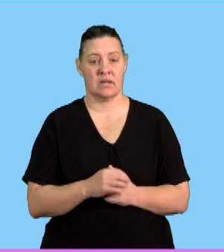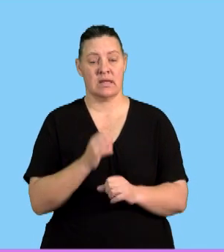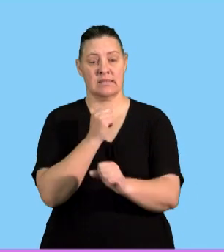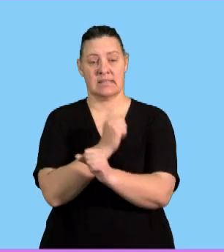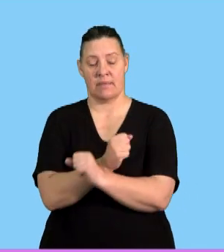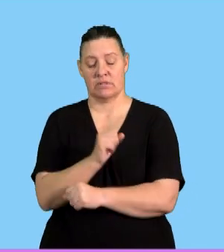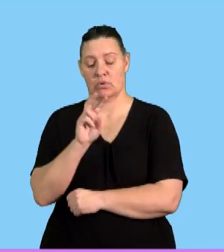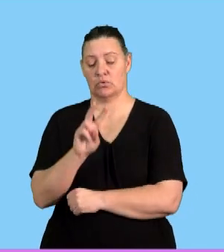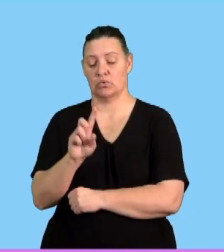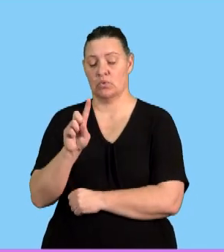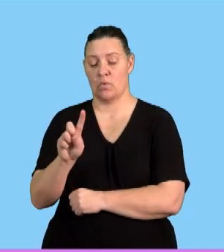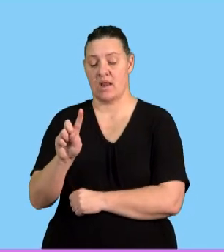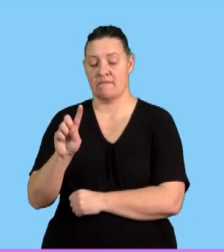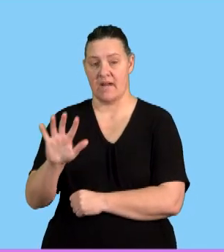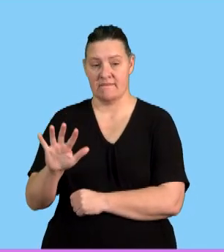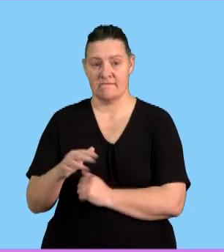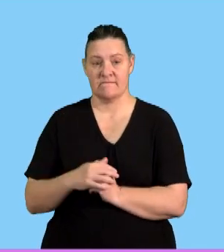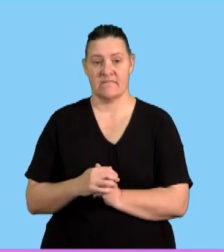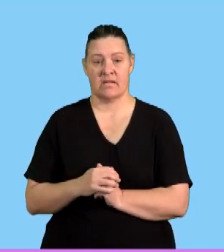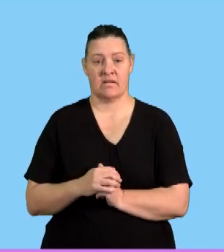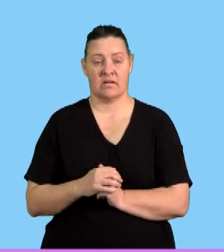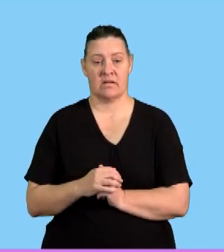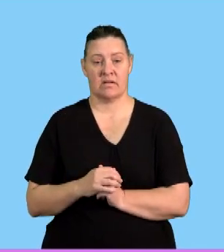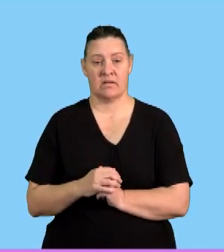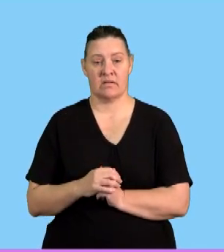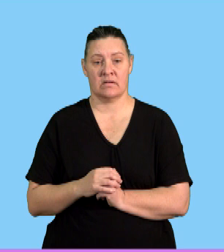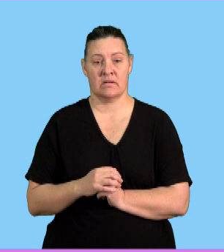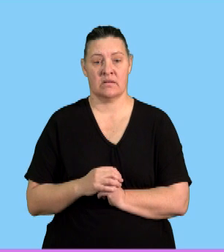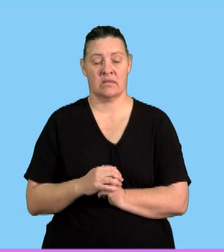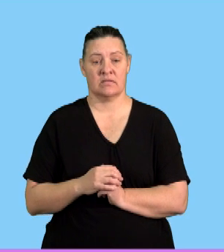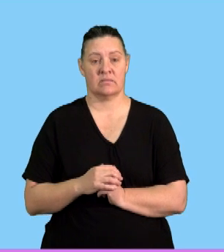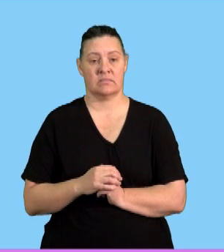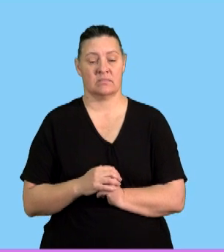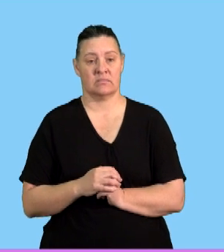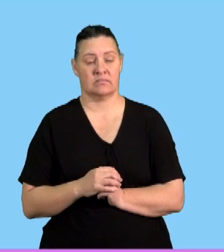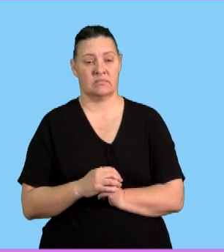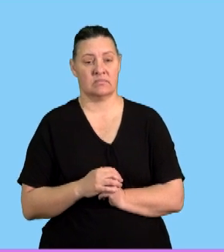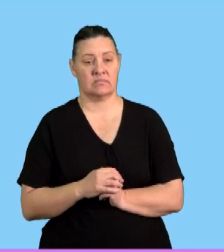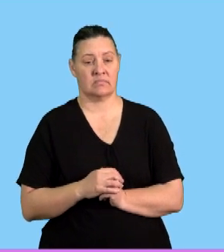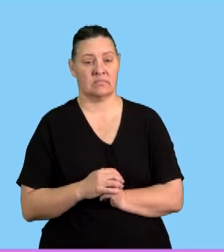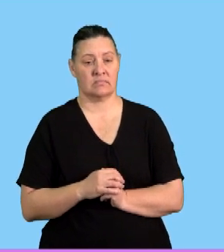times 215, and that is